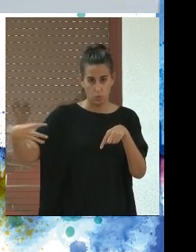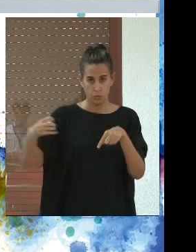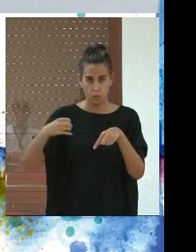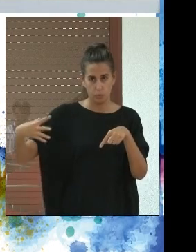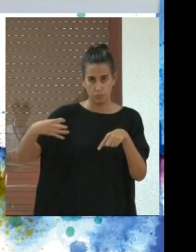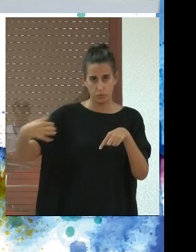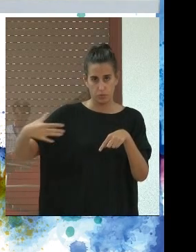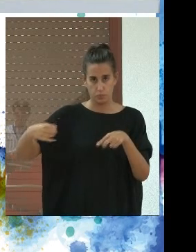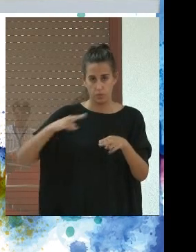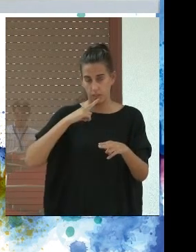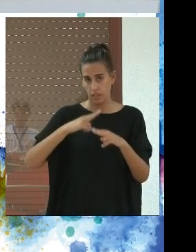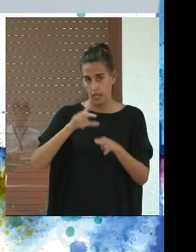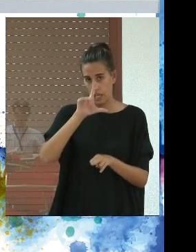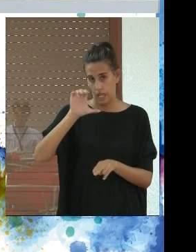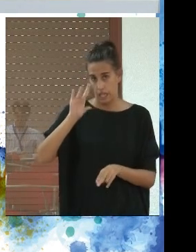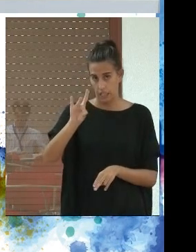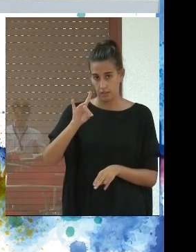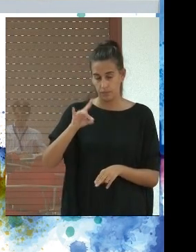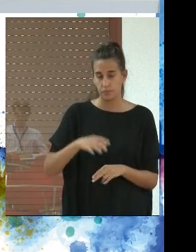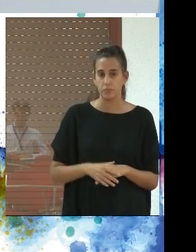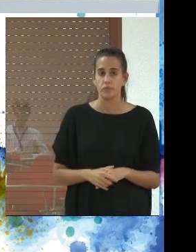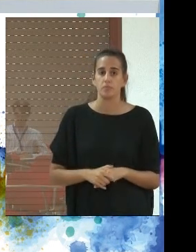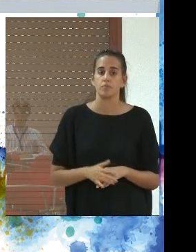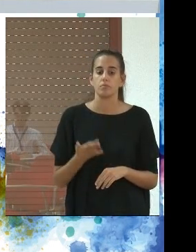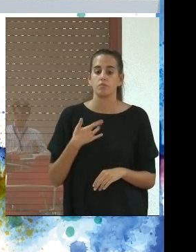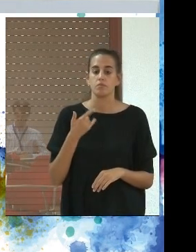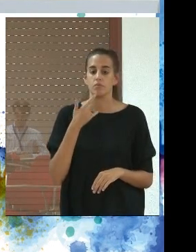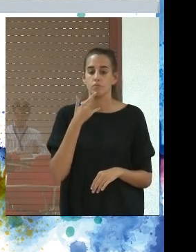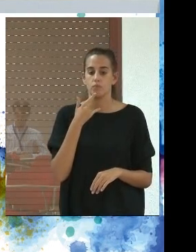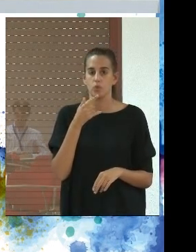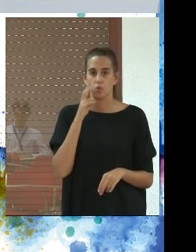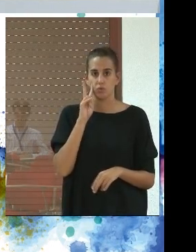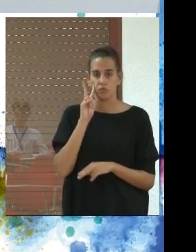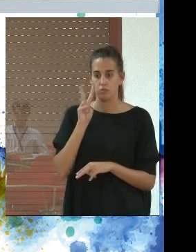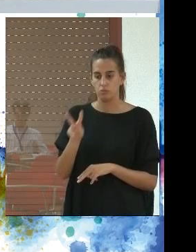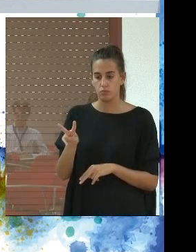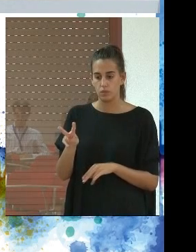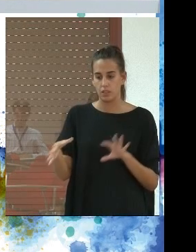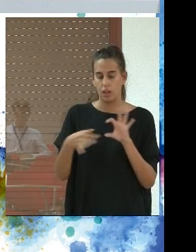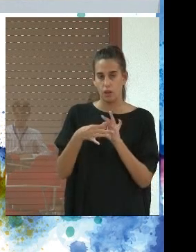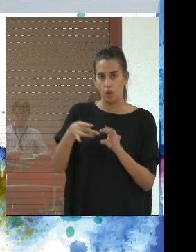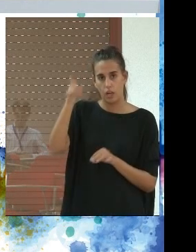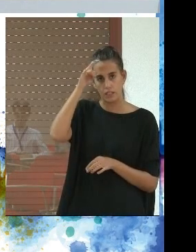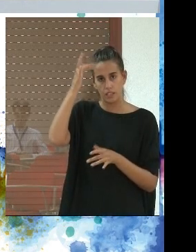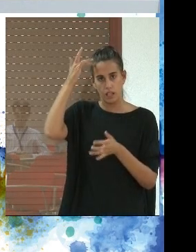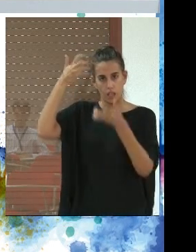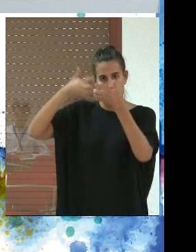have some lights, some LEDs that are sparkling, and we infer